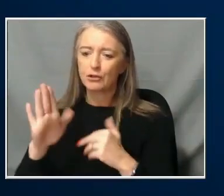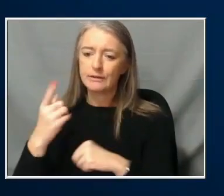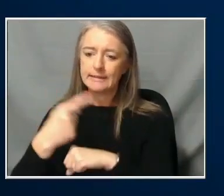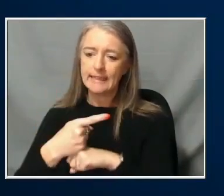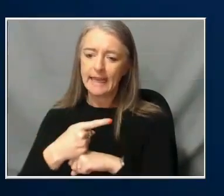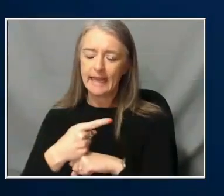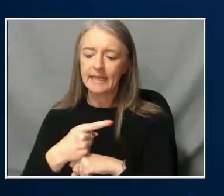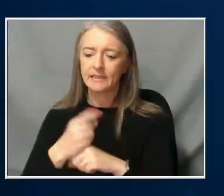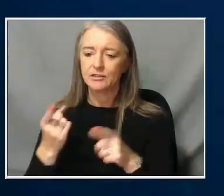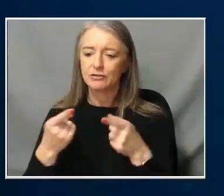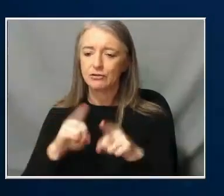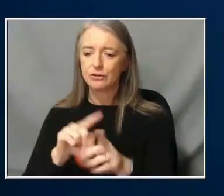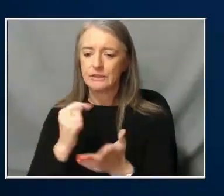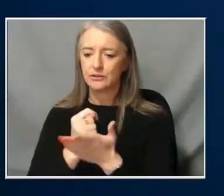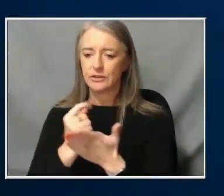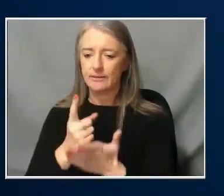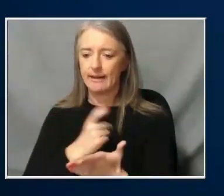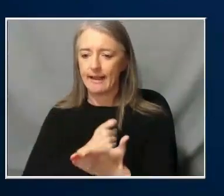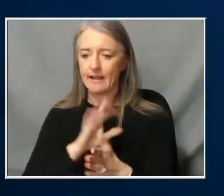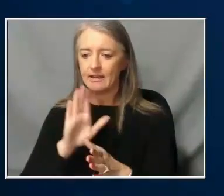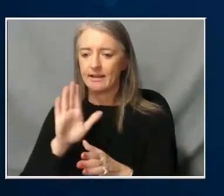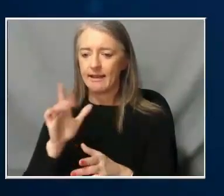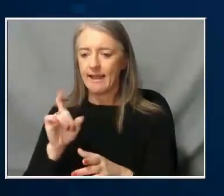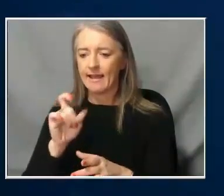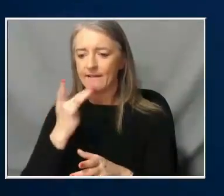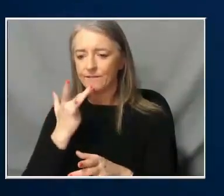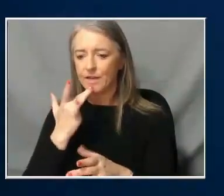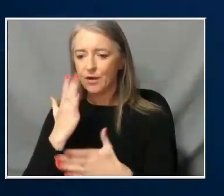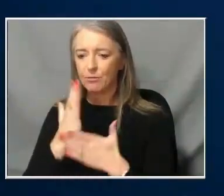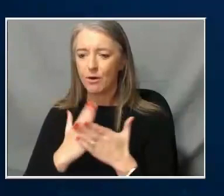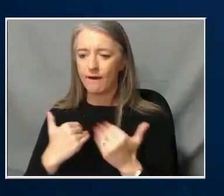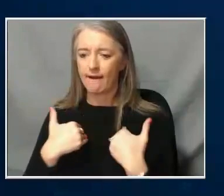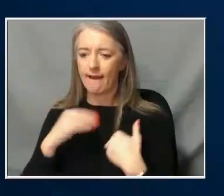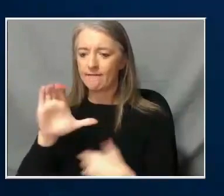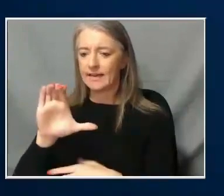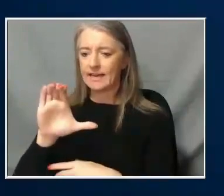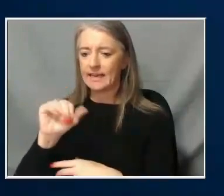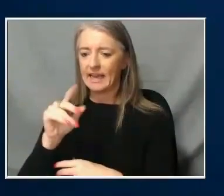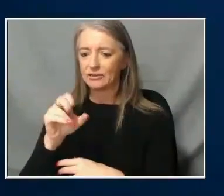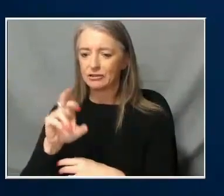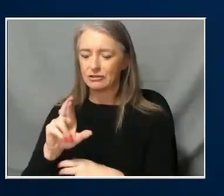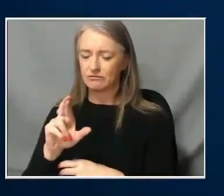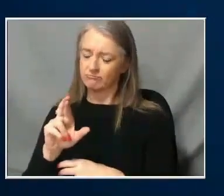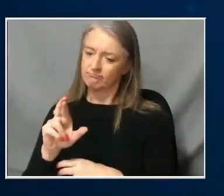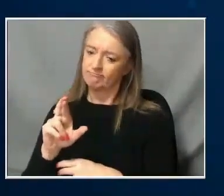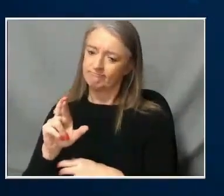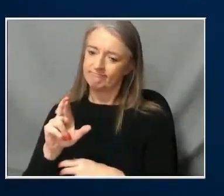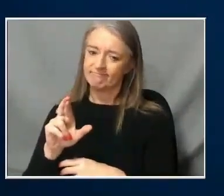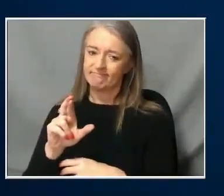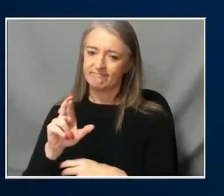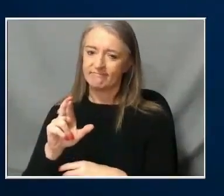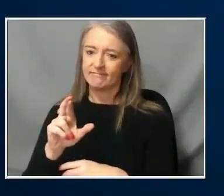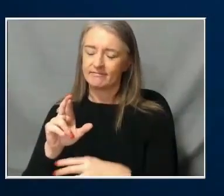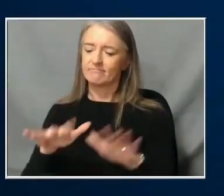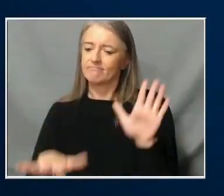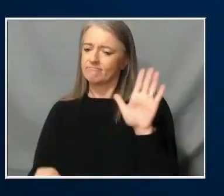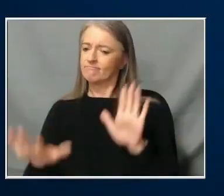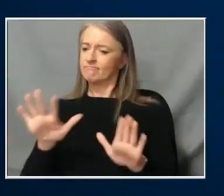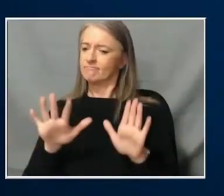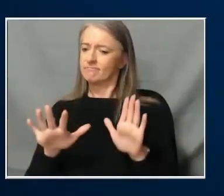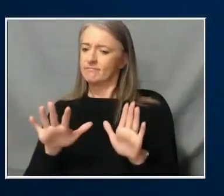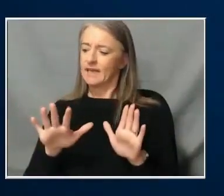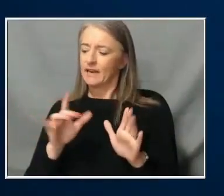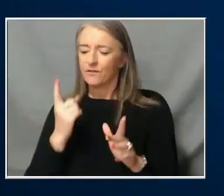And during treatment he asked me, what's your favorite part of having cancer? and kind of took me aback for a